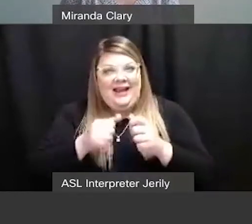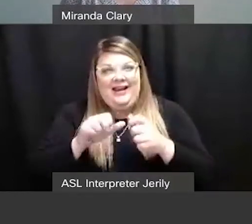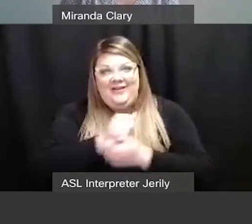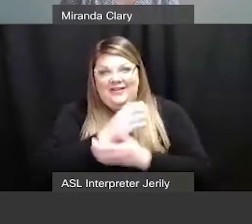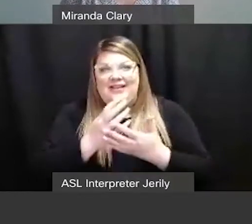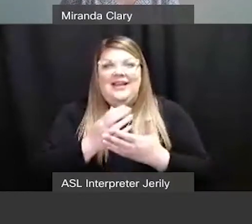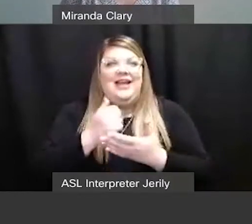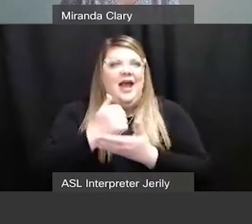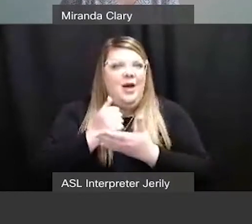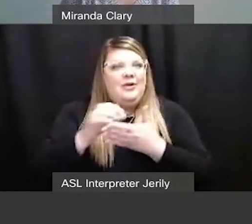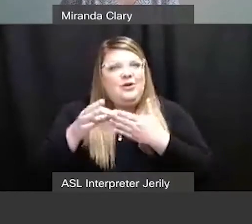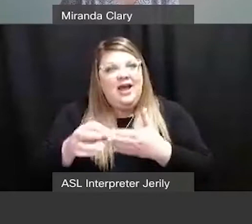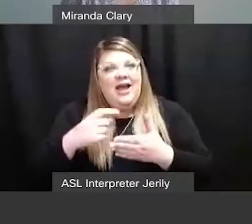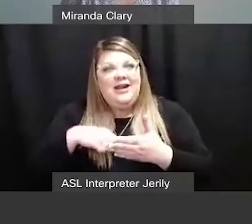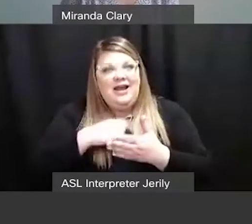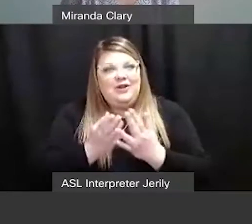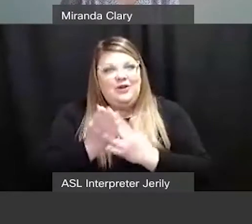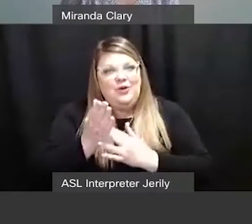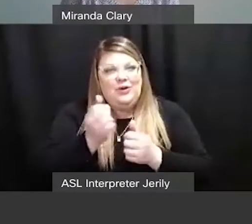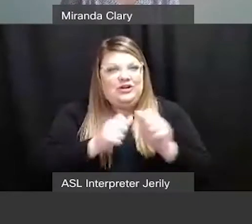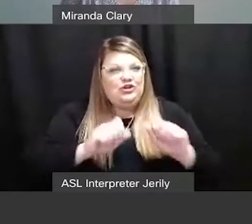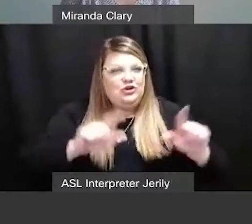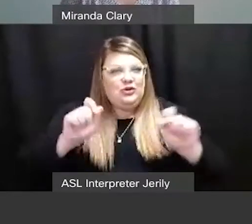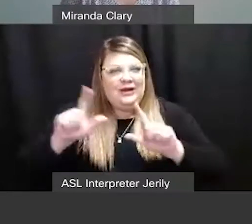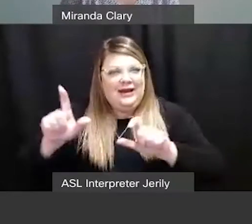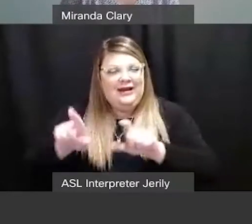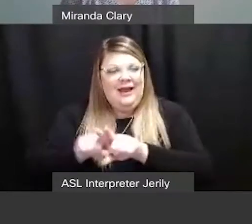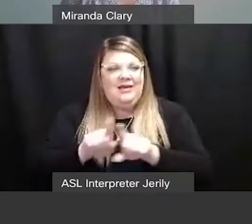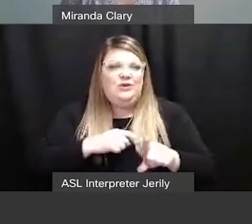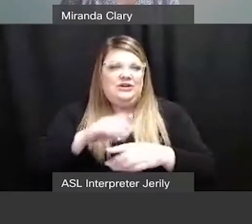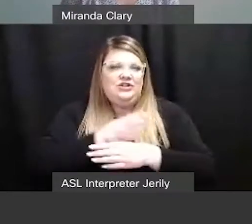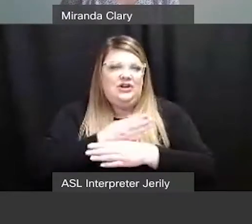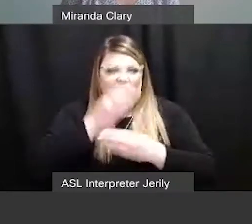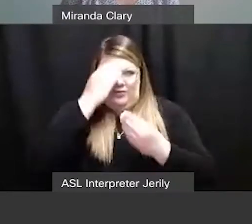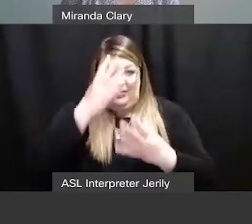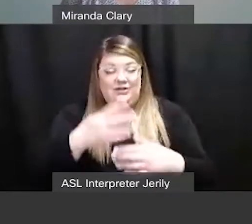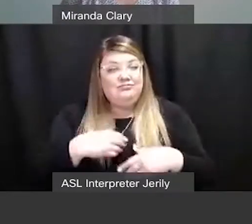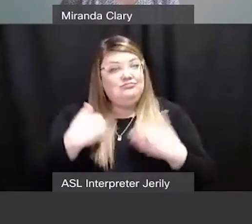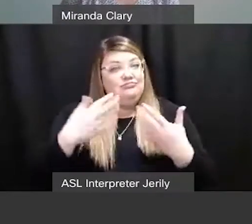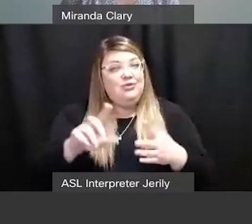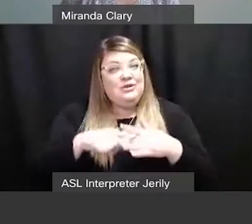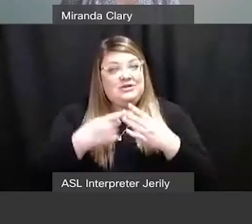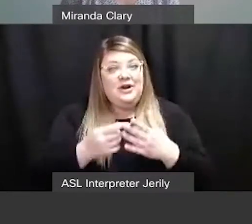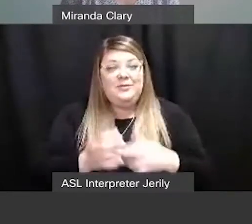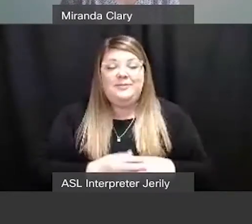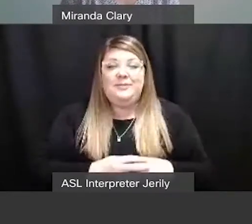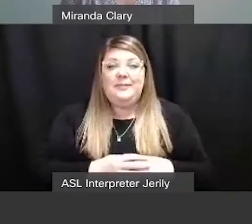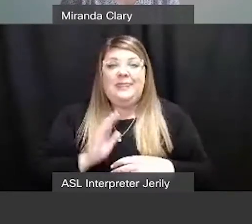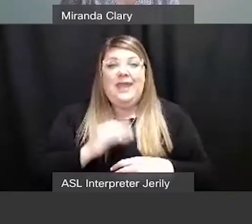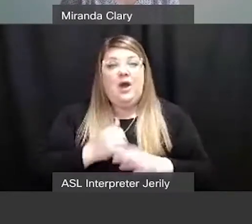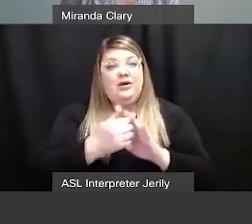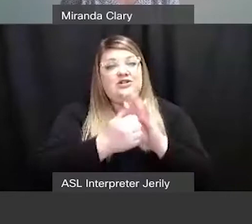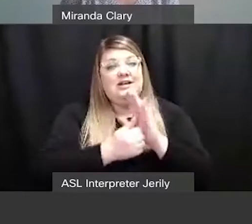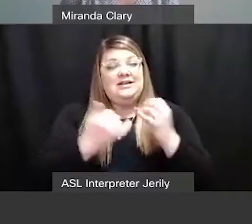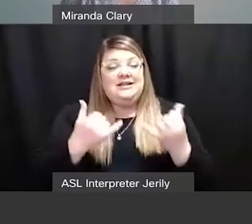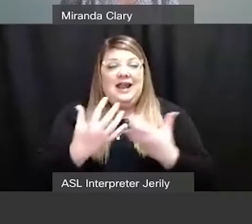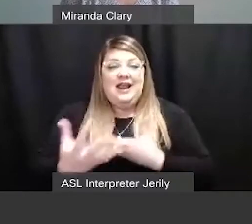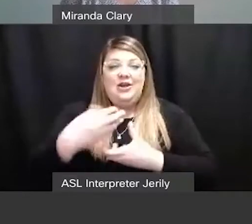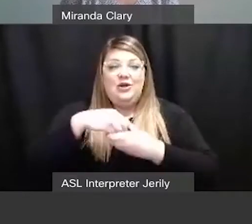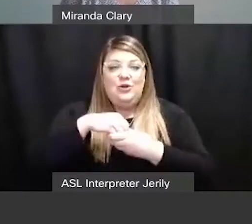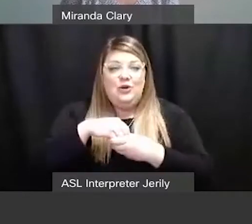us through some of the different screens as we share some of this information. So let's go ahead and get started. Our agenda today